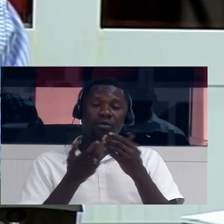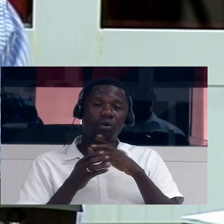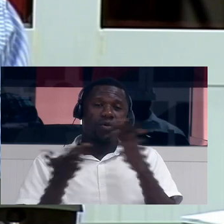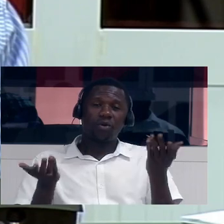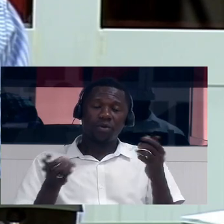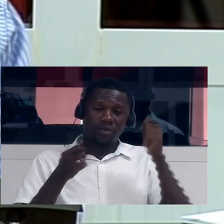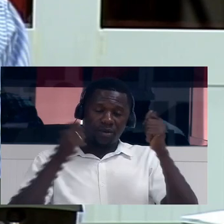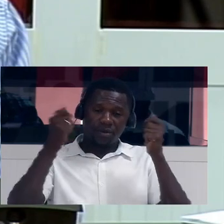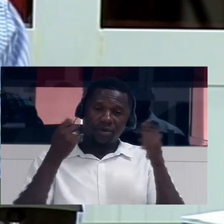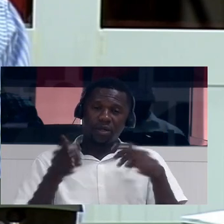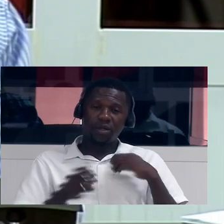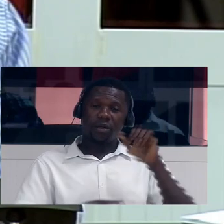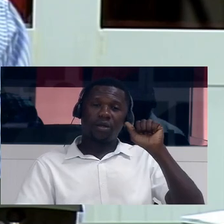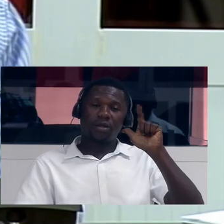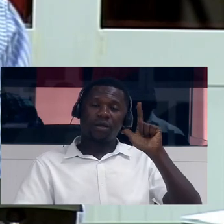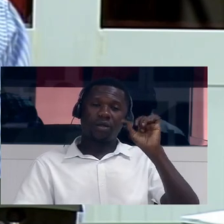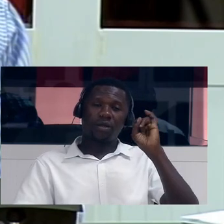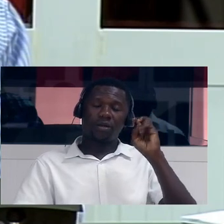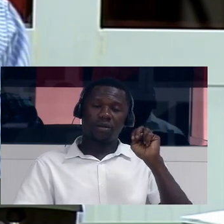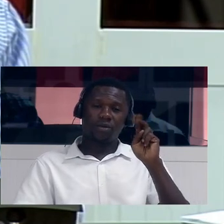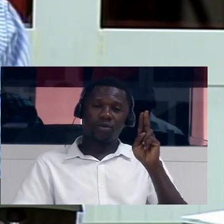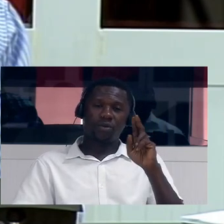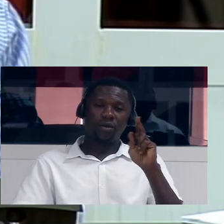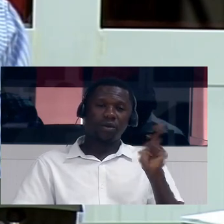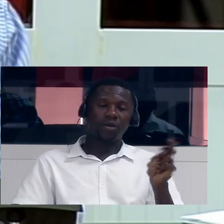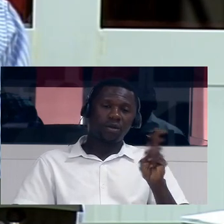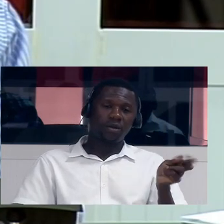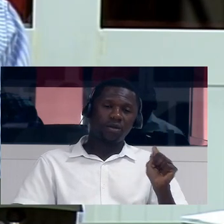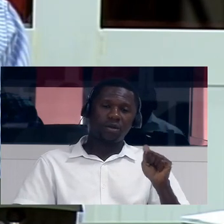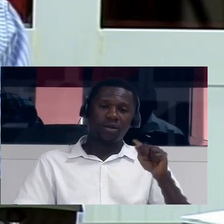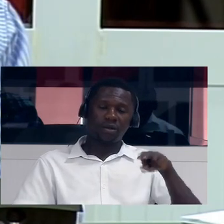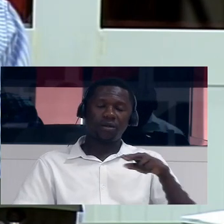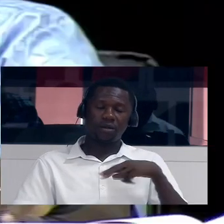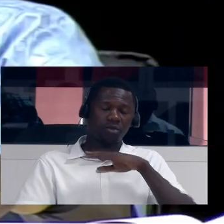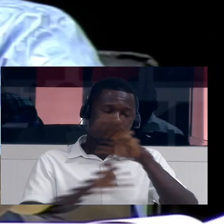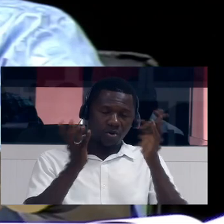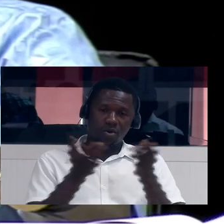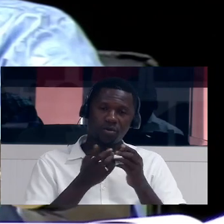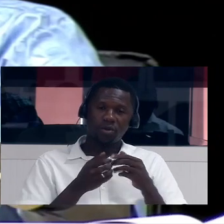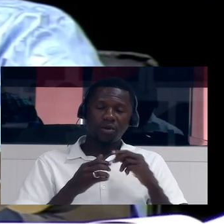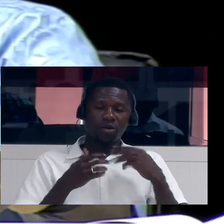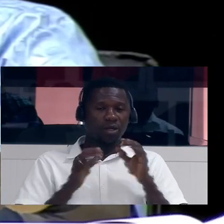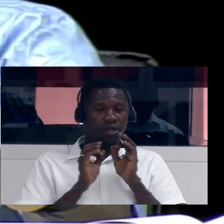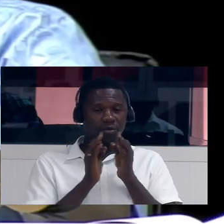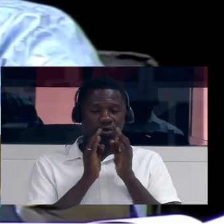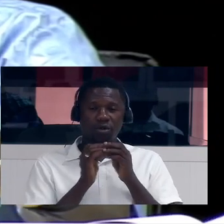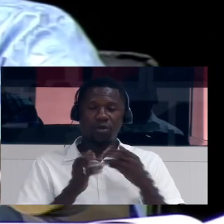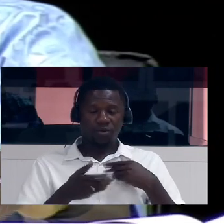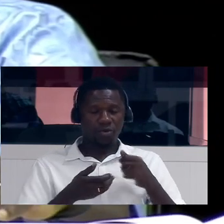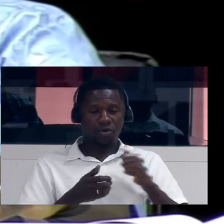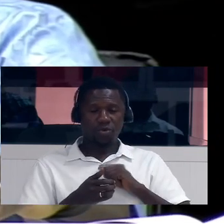our frustrations about all that was happening. And I was also given the opportunity to give my report on